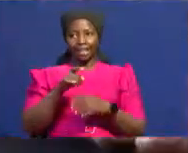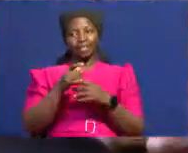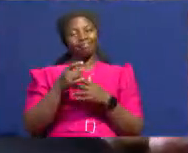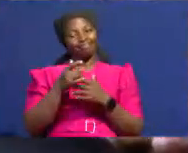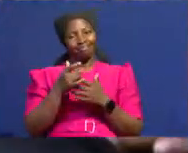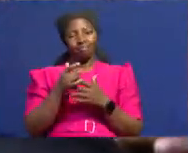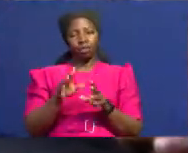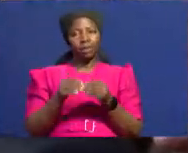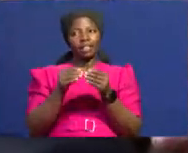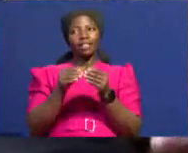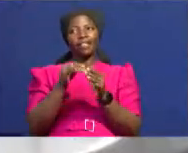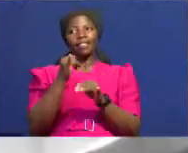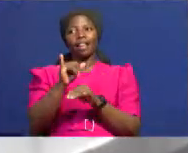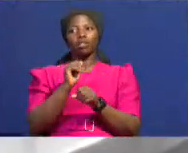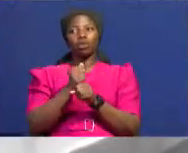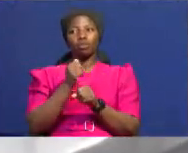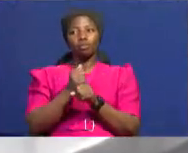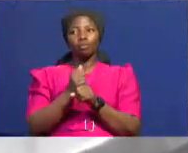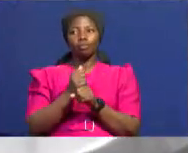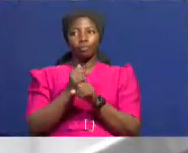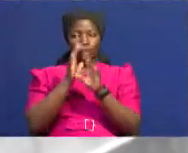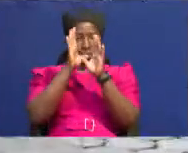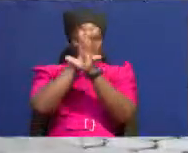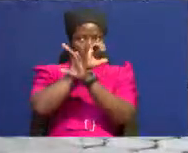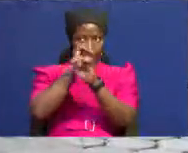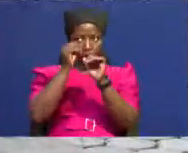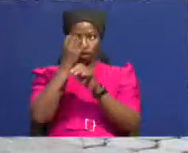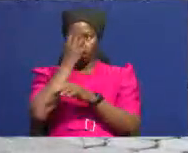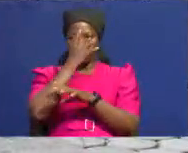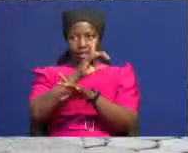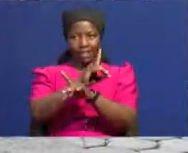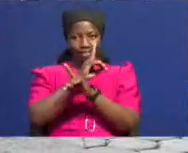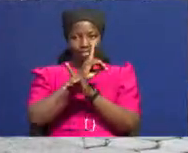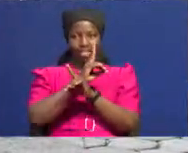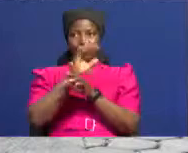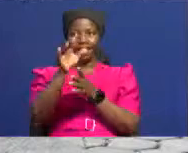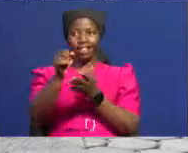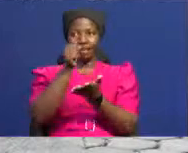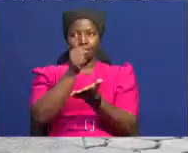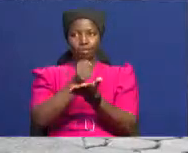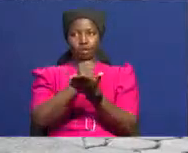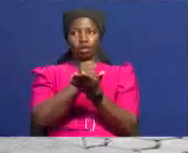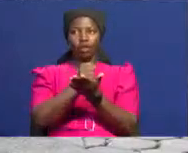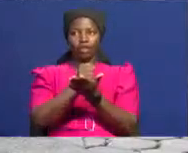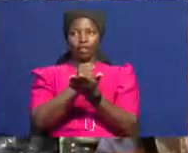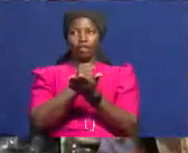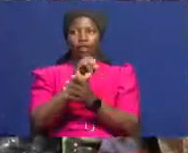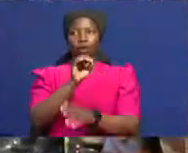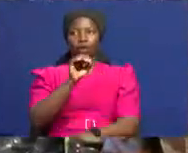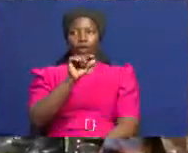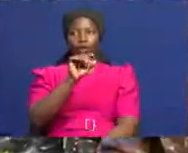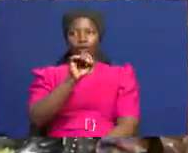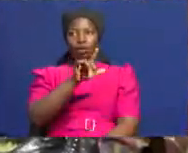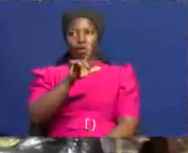defends the appointment of General Francis Ogola as the Chief of Defense Forces.